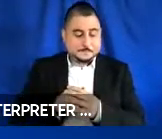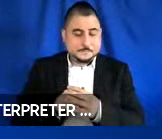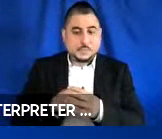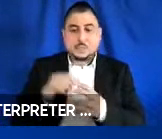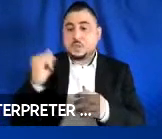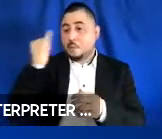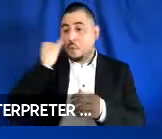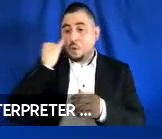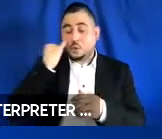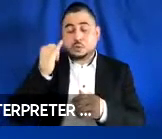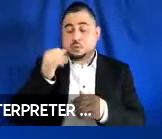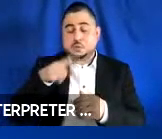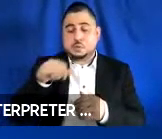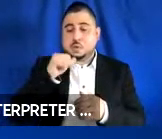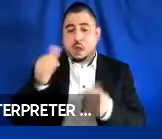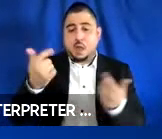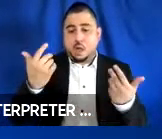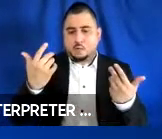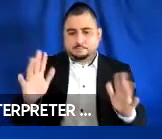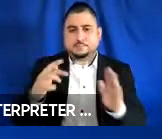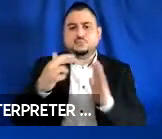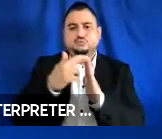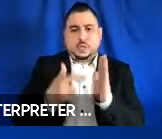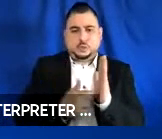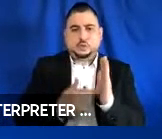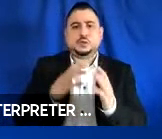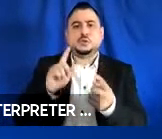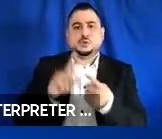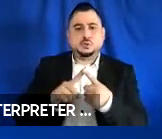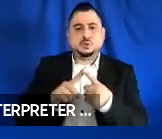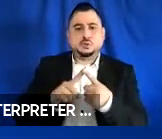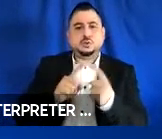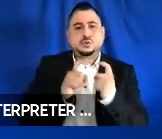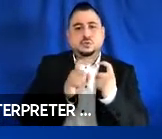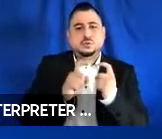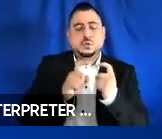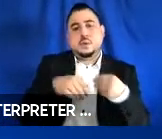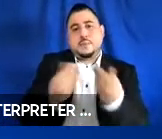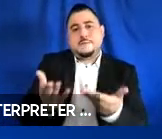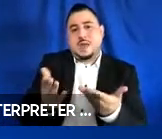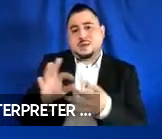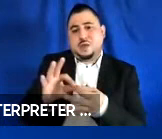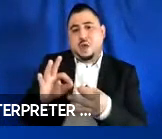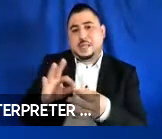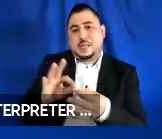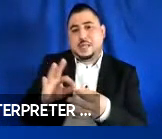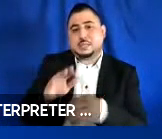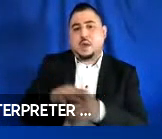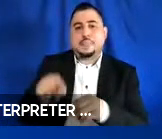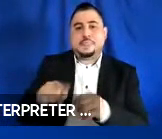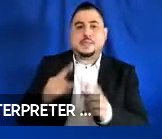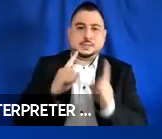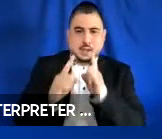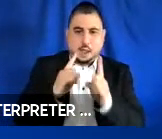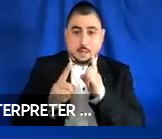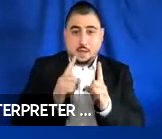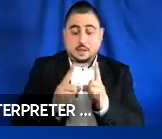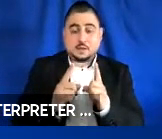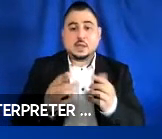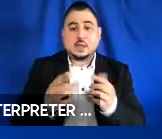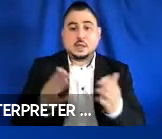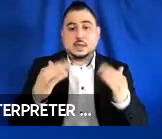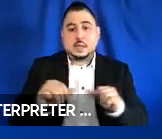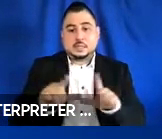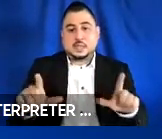If you have not already done so, please register to contribute comments on this dialogue. Next slide,